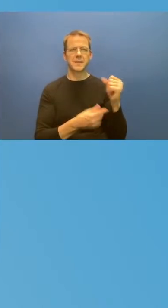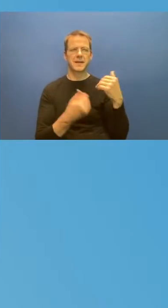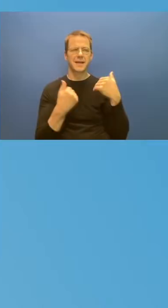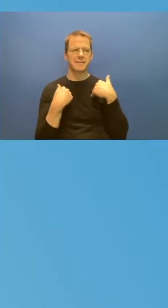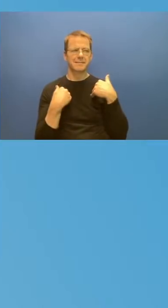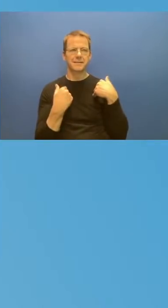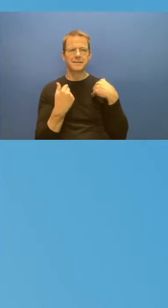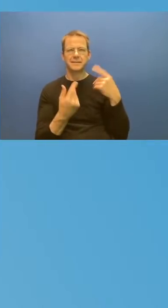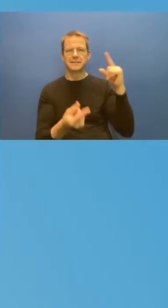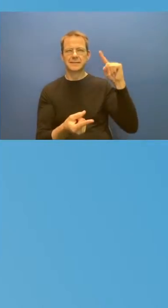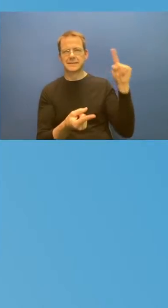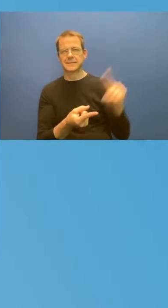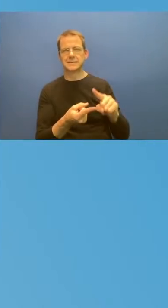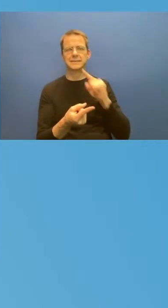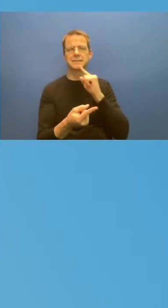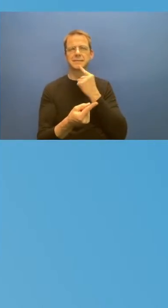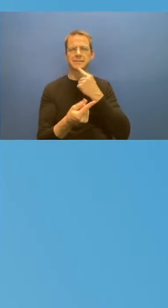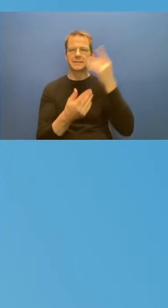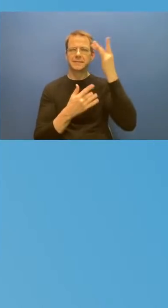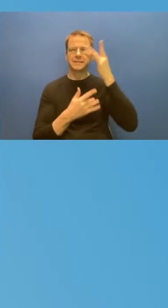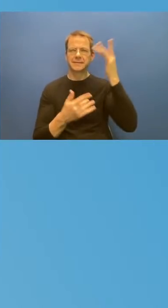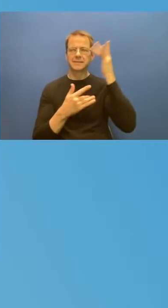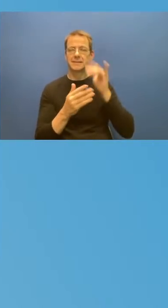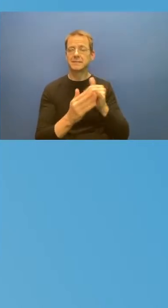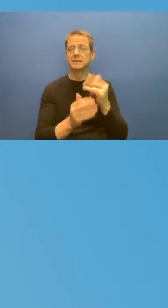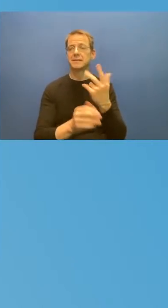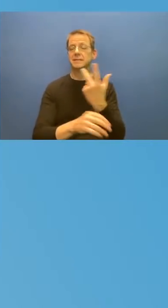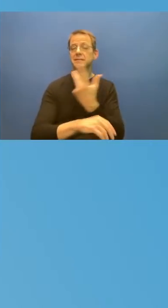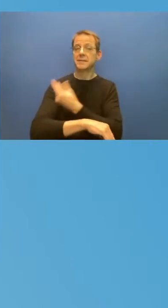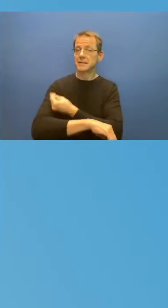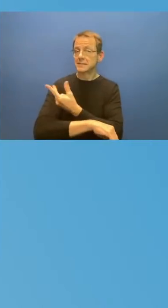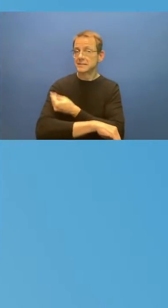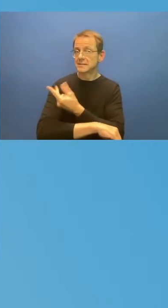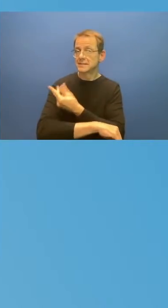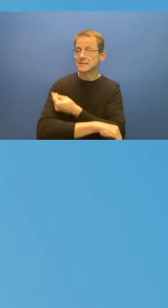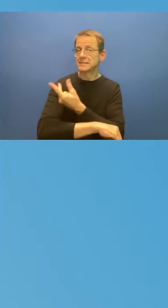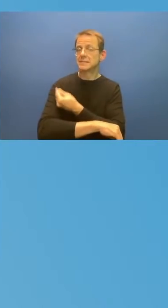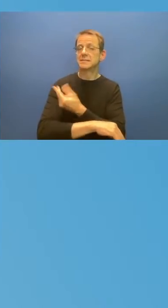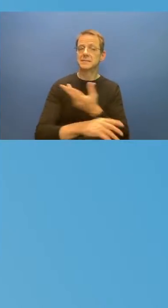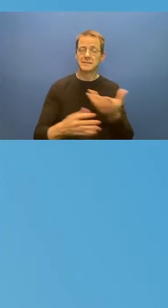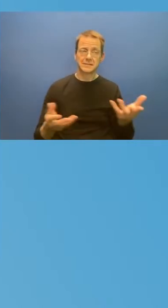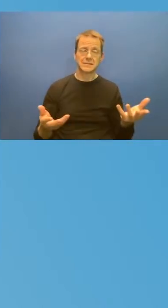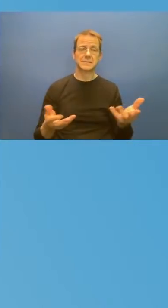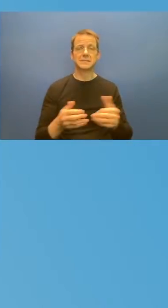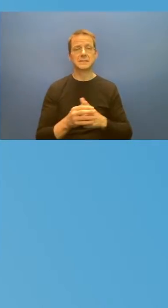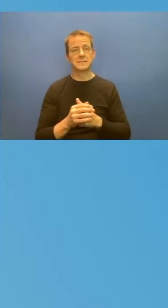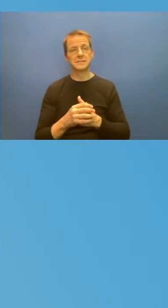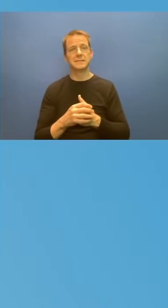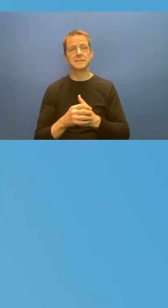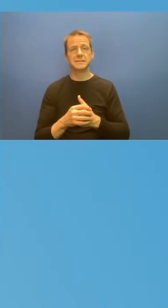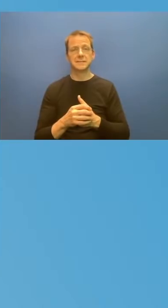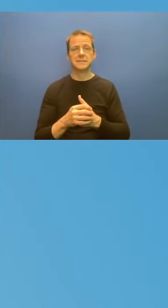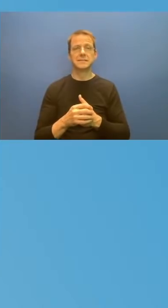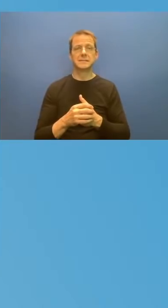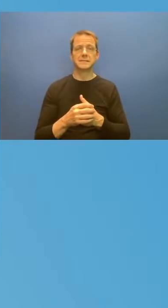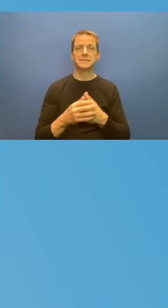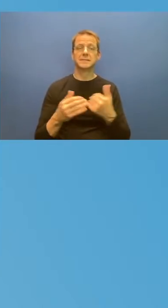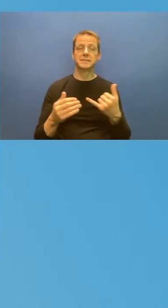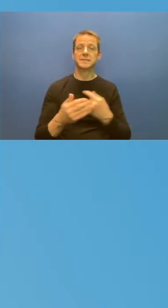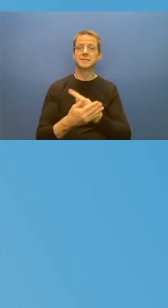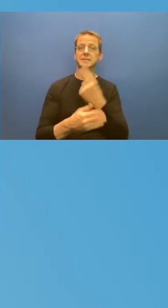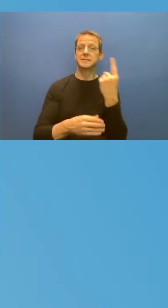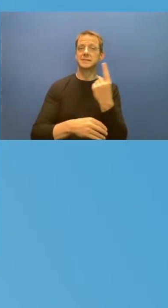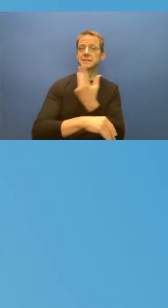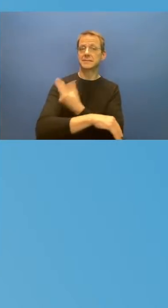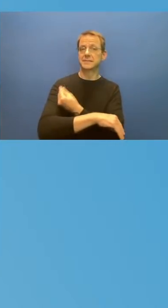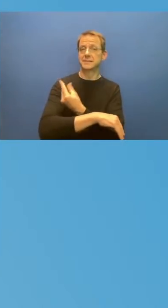how fully that the current vaccines will provide protection against severe disease against Omicron. But what I would